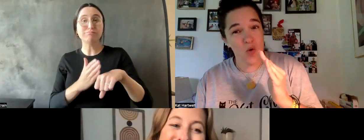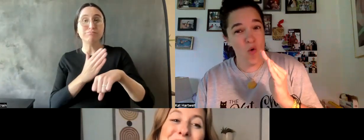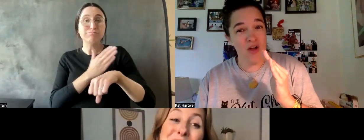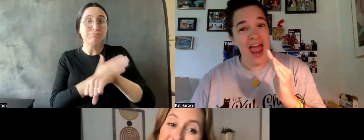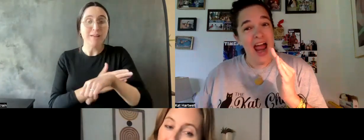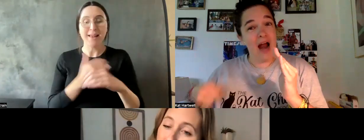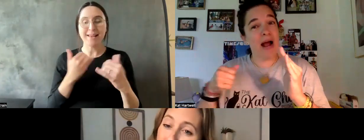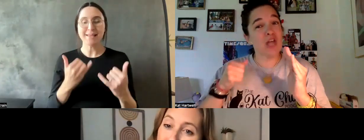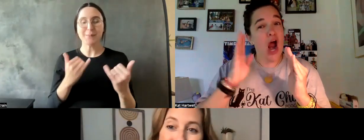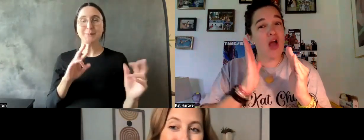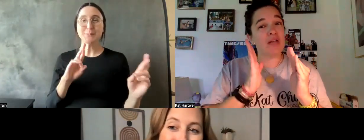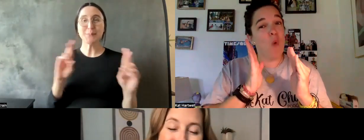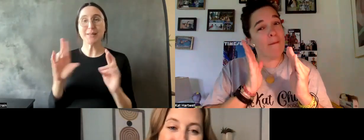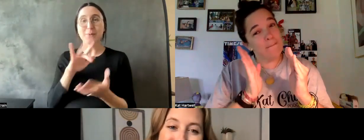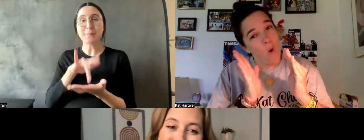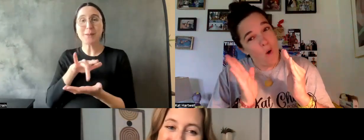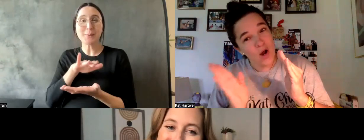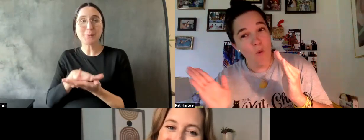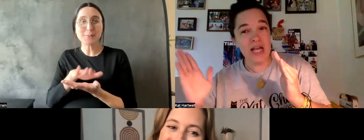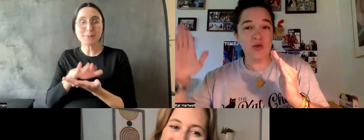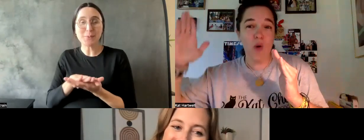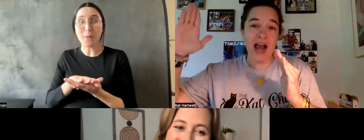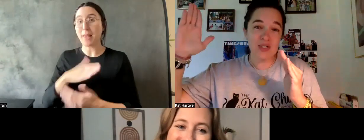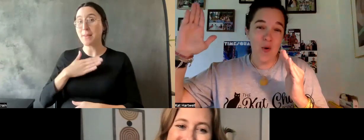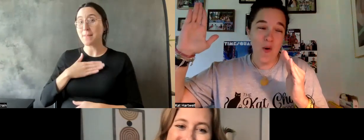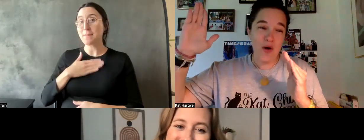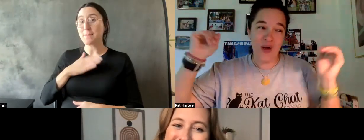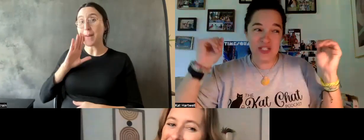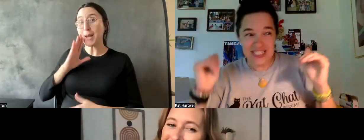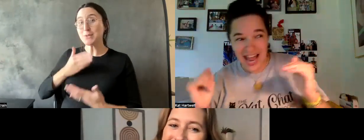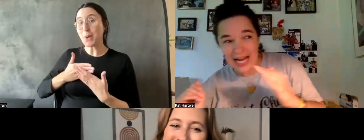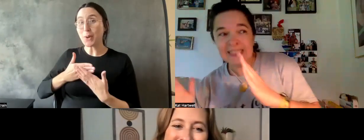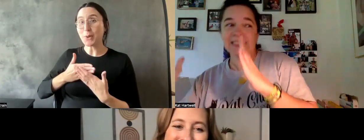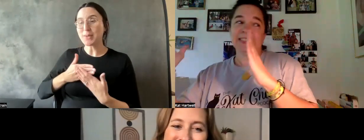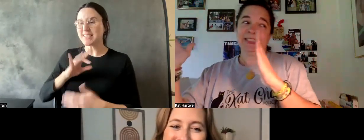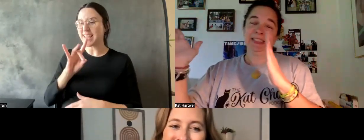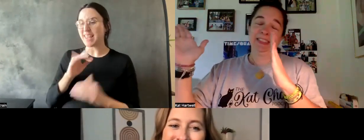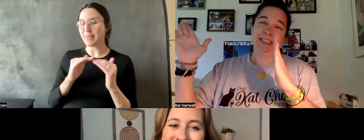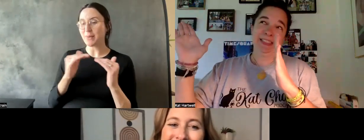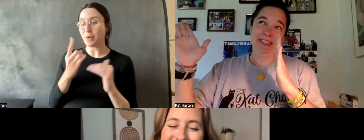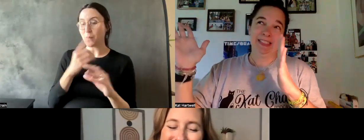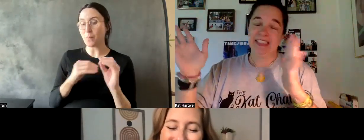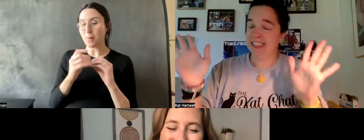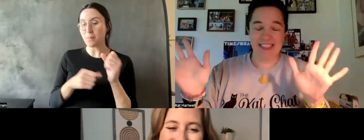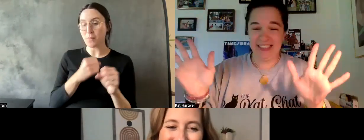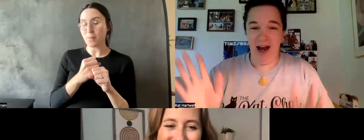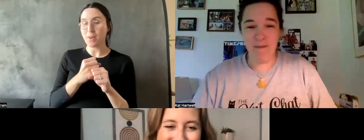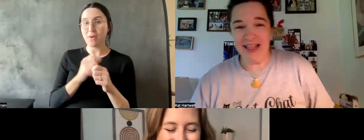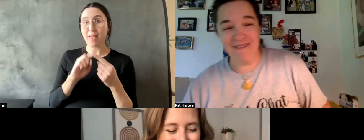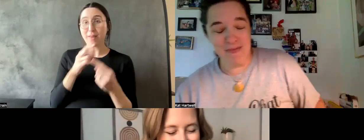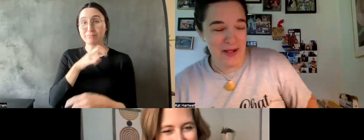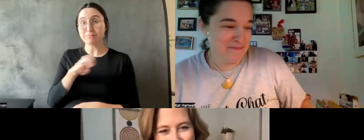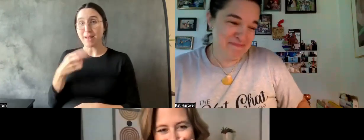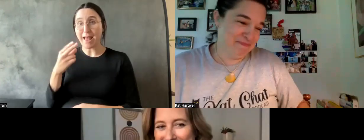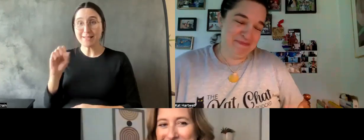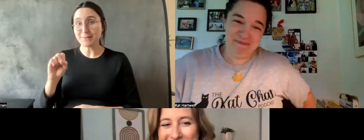middle school, and my daughter has one more going into high school. So she's like,